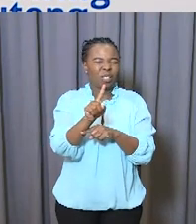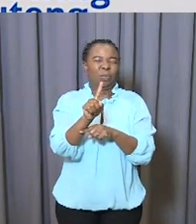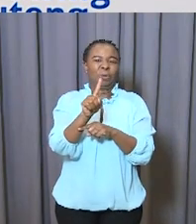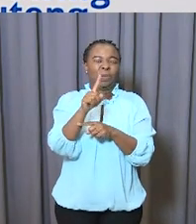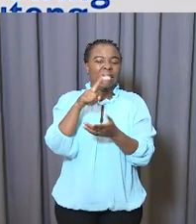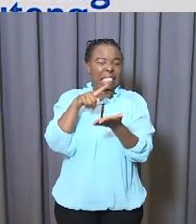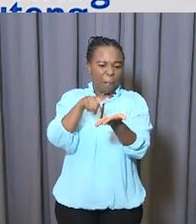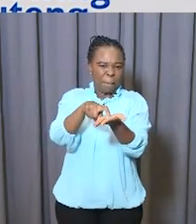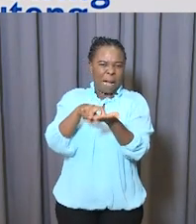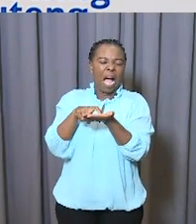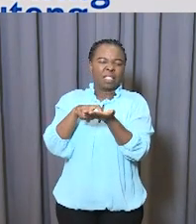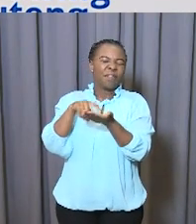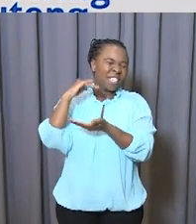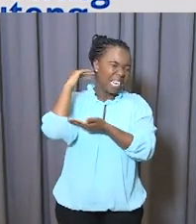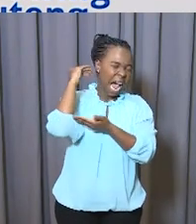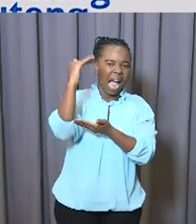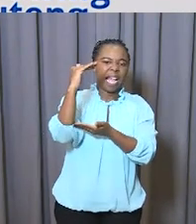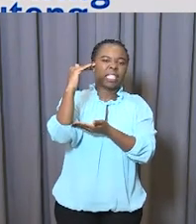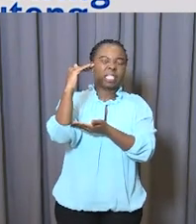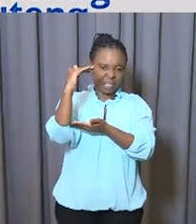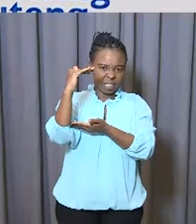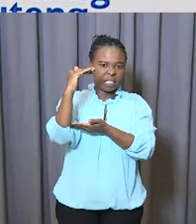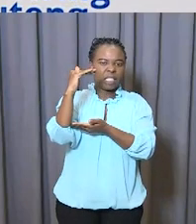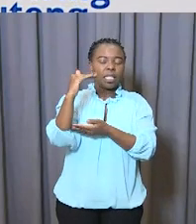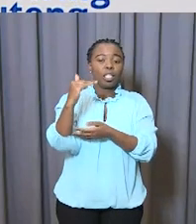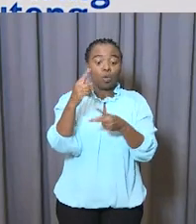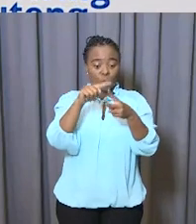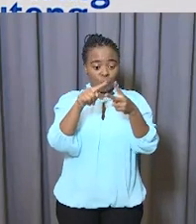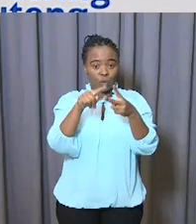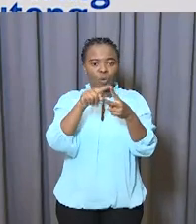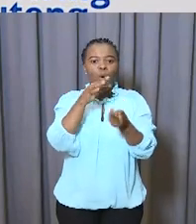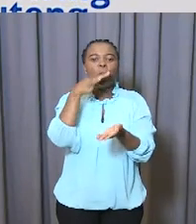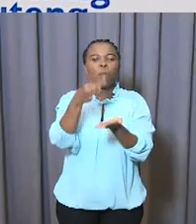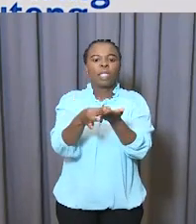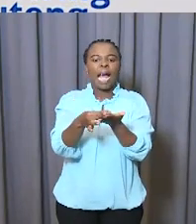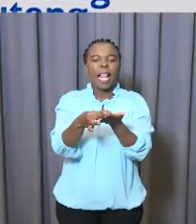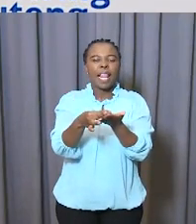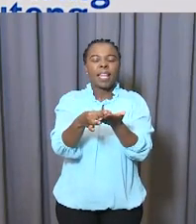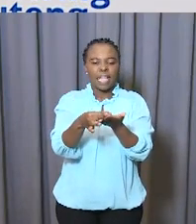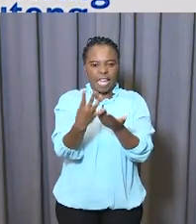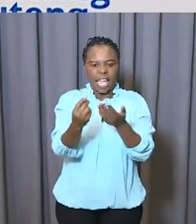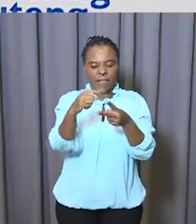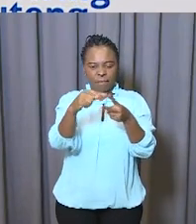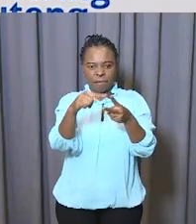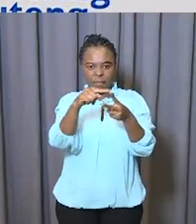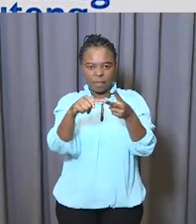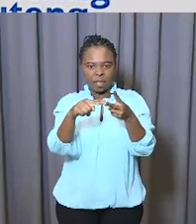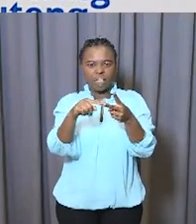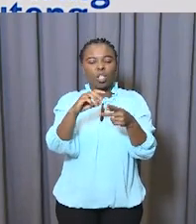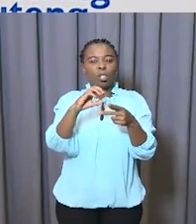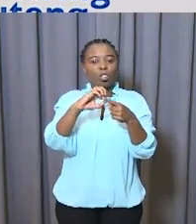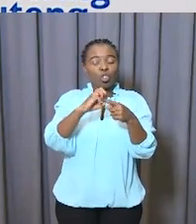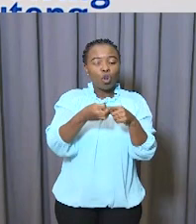can afford to provide. We are ramping up. There are two proposals currently on the table. We are trying to distribute